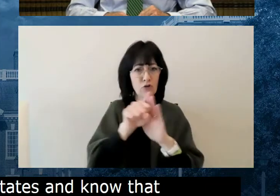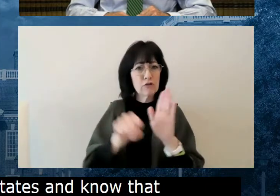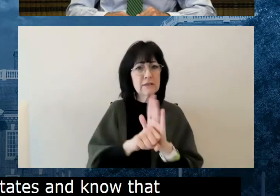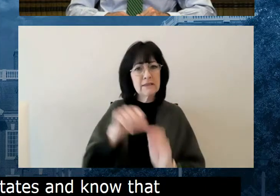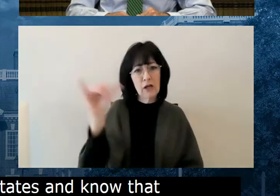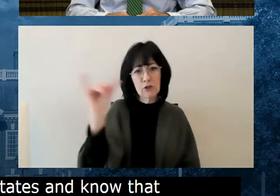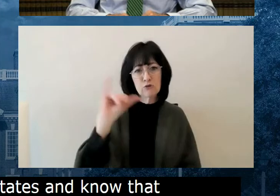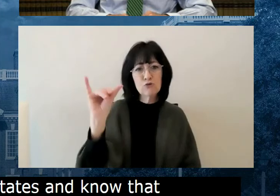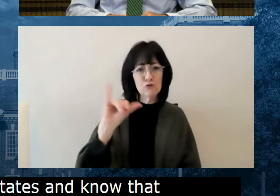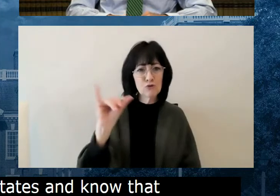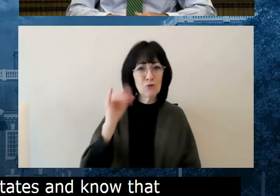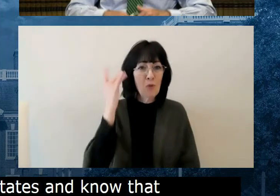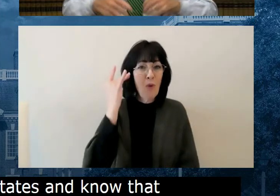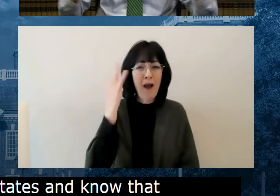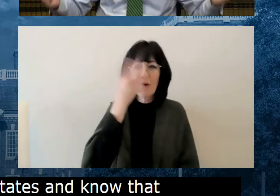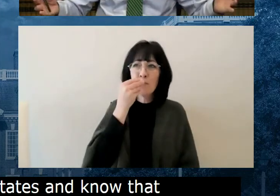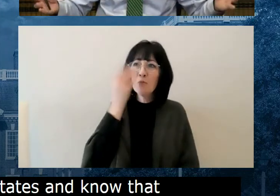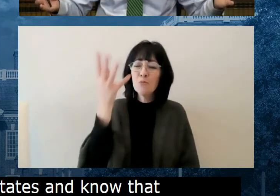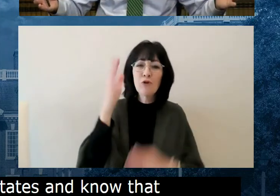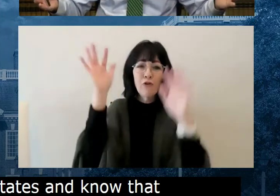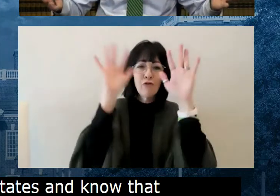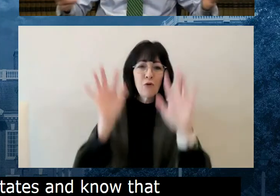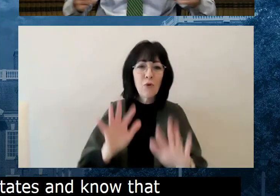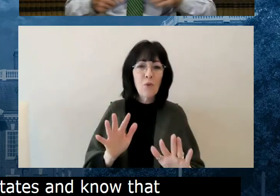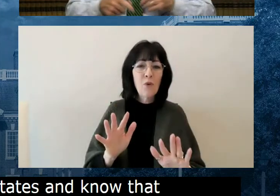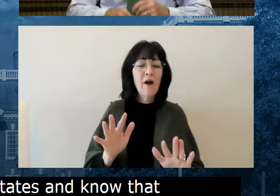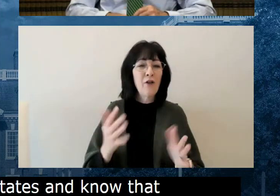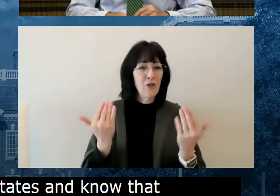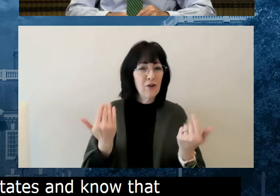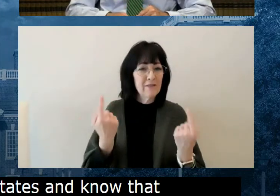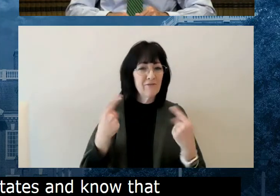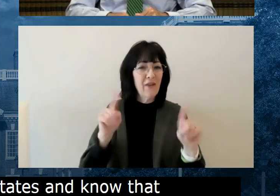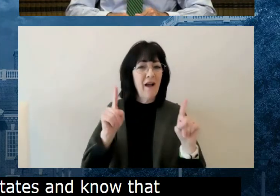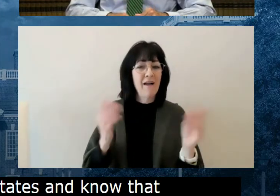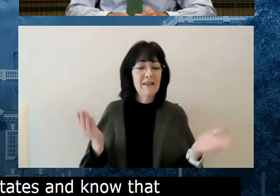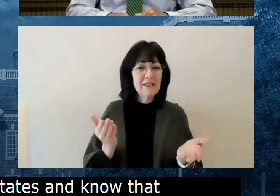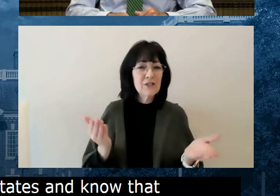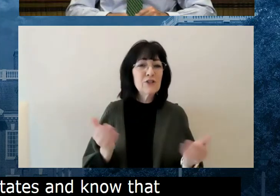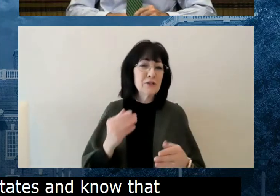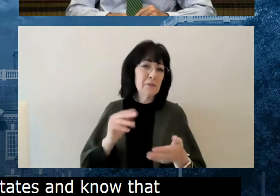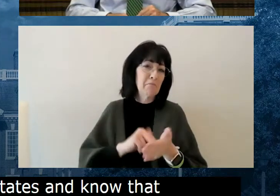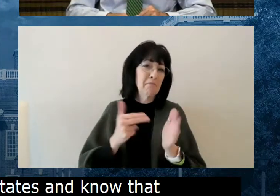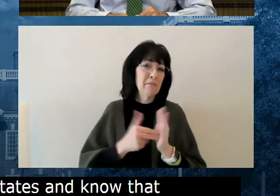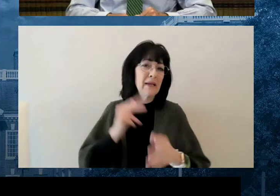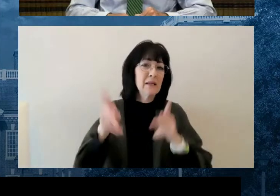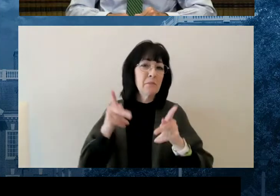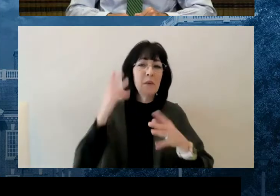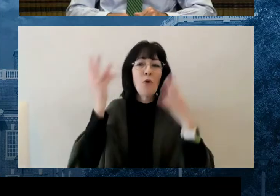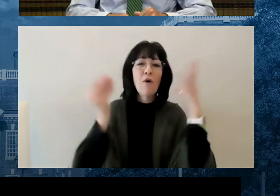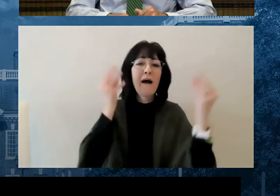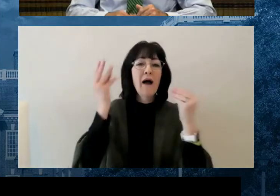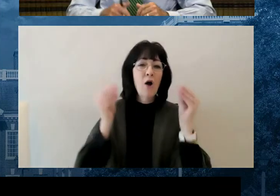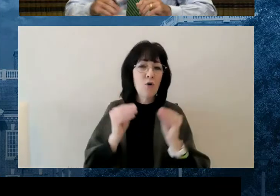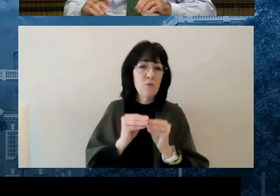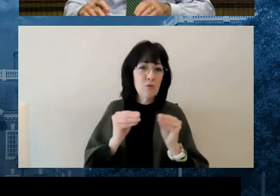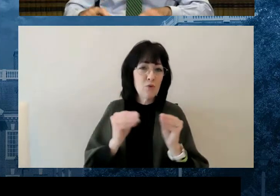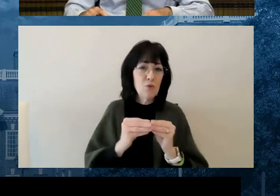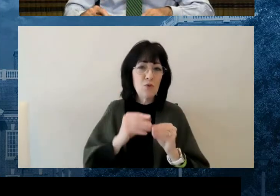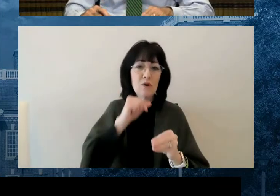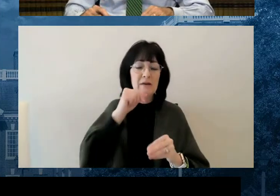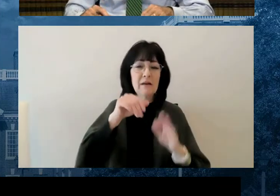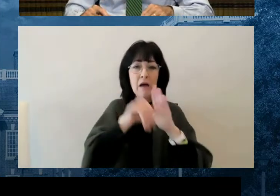The nice weather is here. It opens out outdoor space for dining and for less